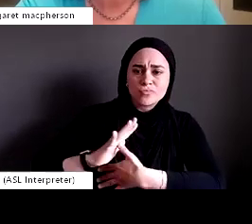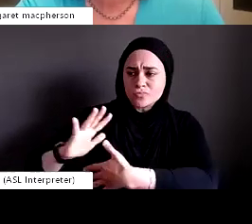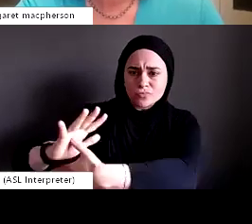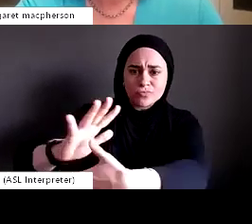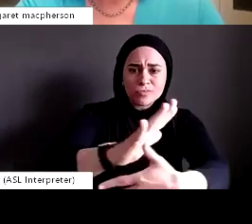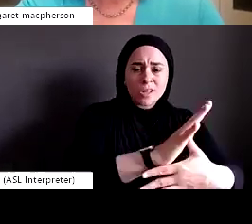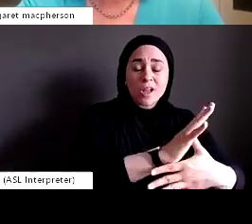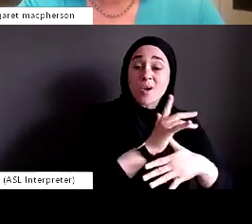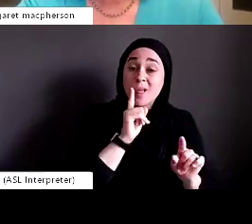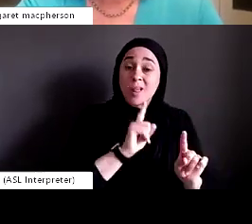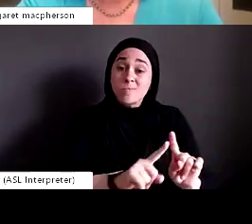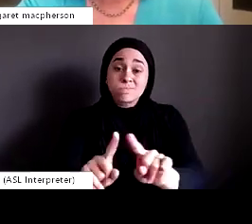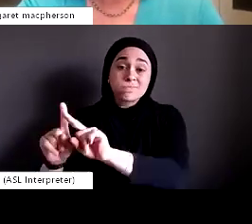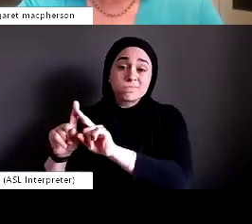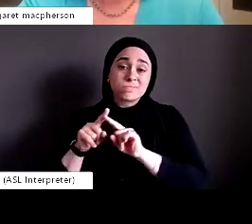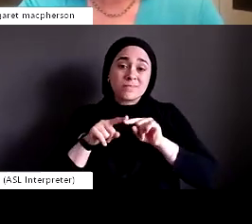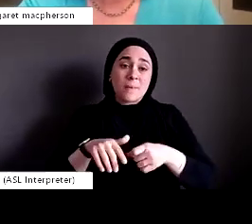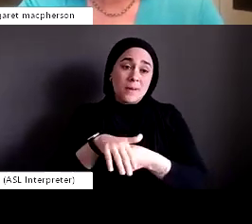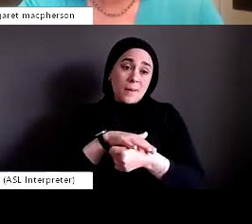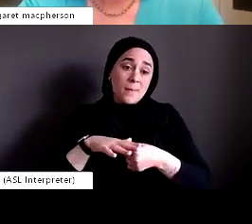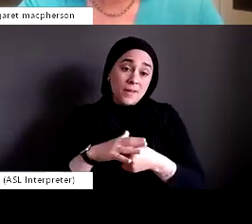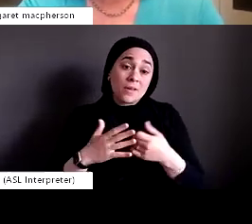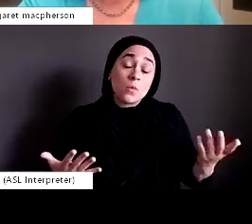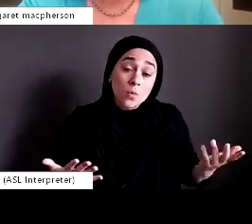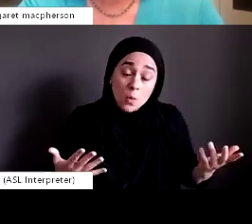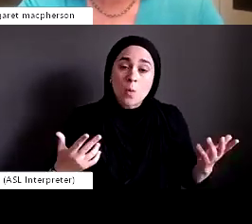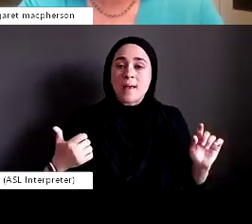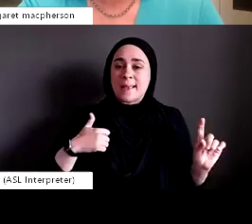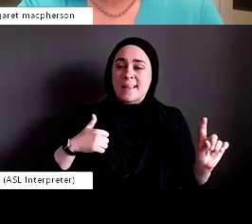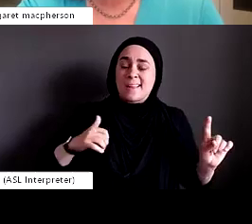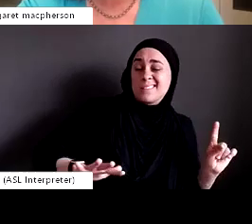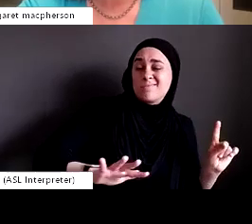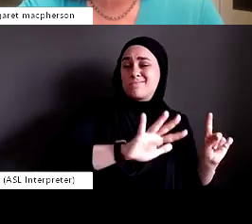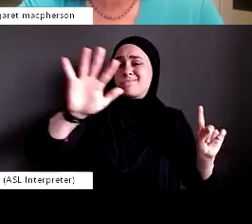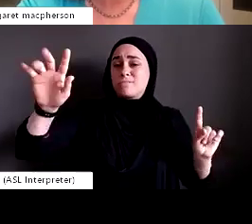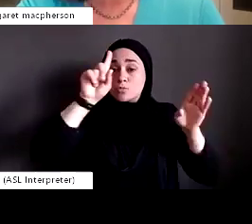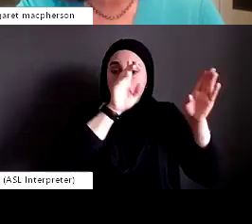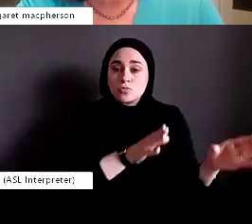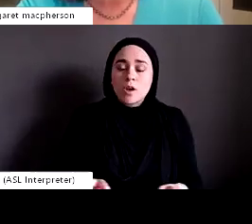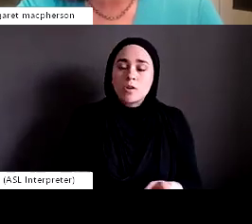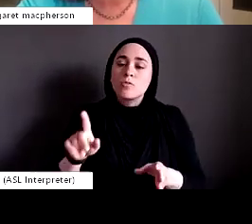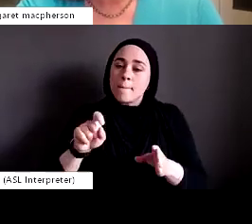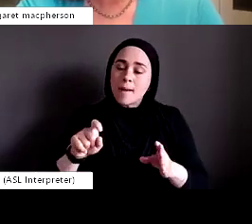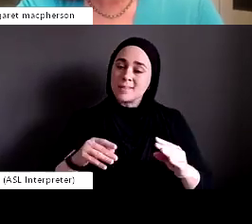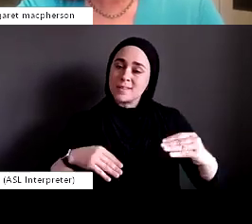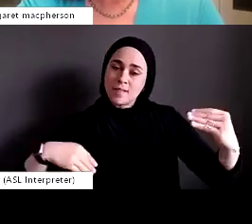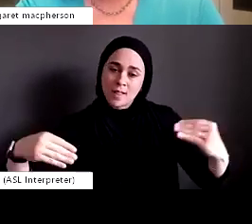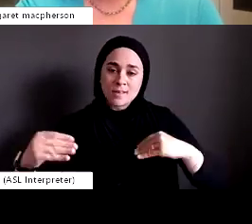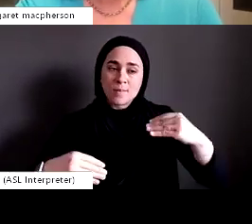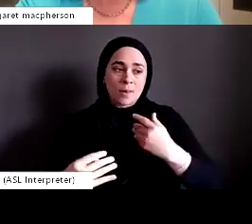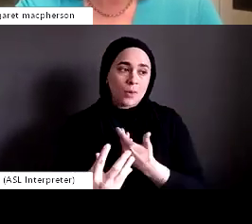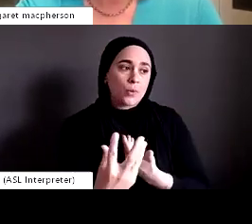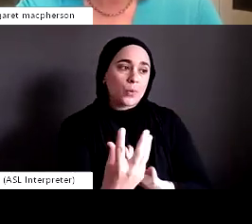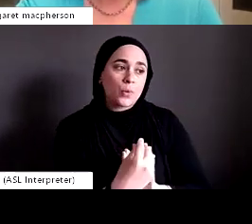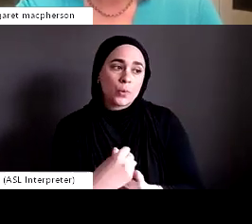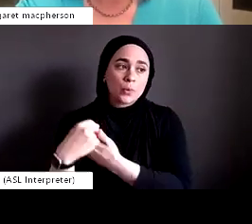to place. And so a pan-Canadian strategy has to be flexible and inclusive so that people